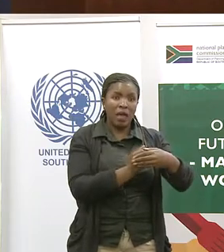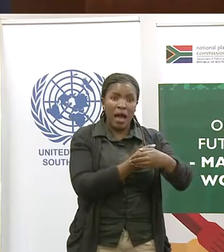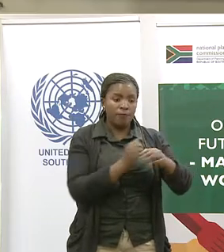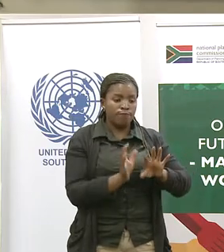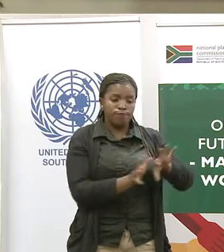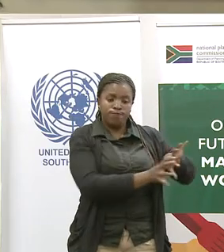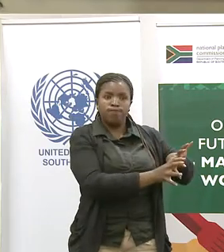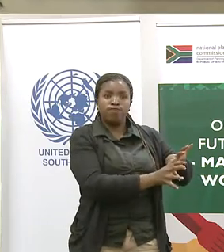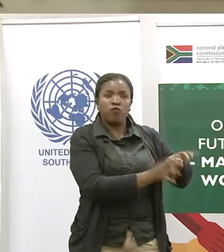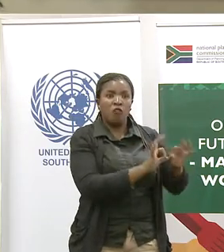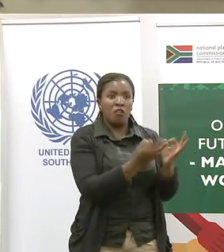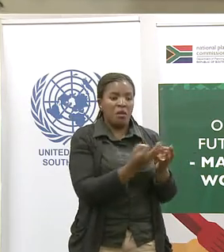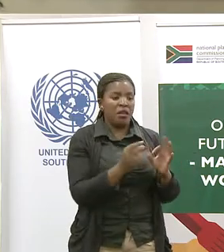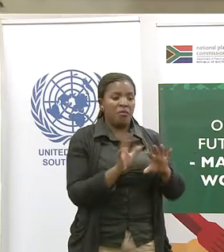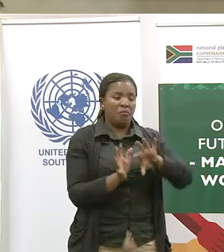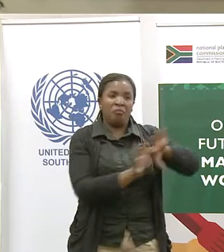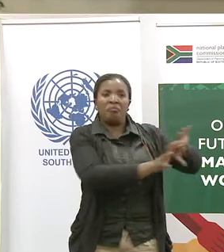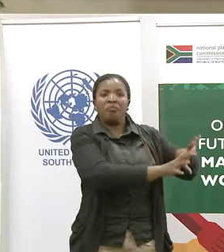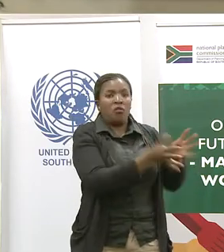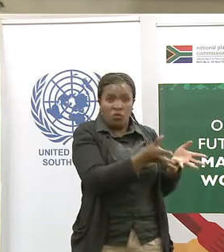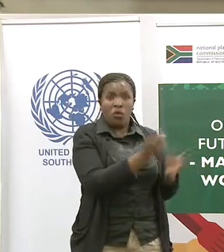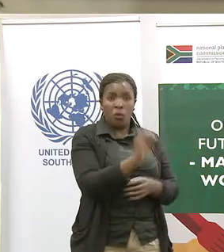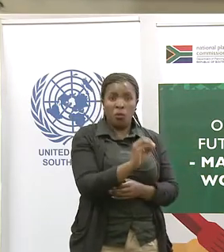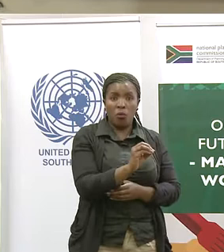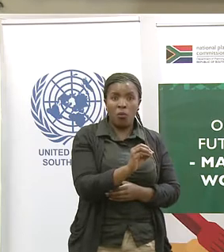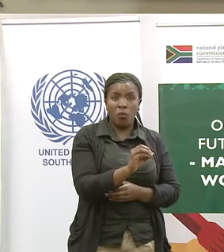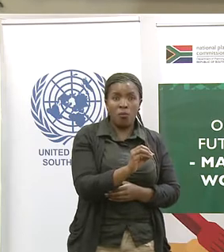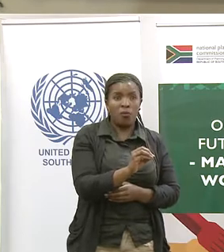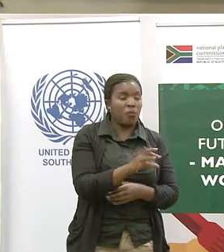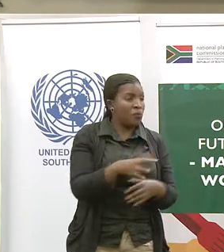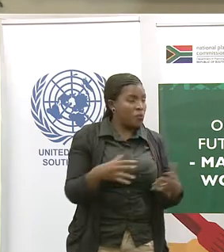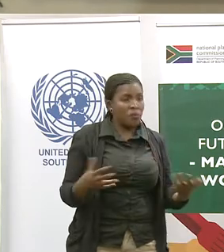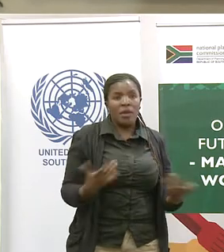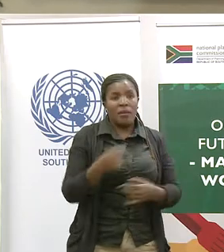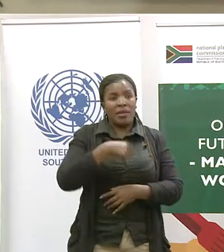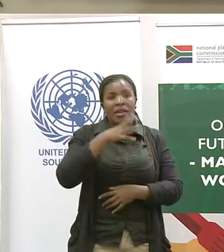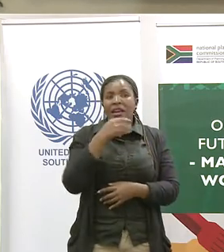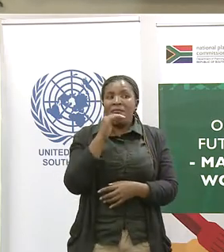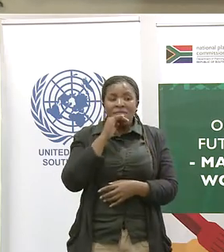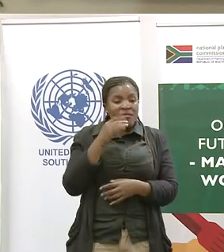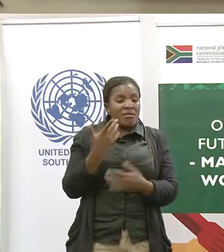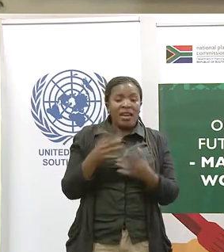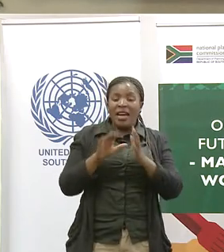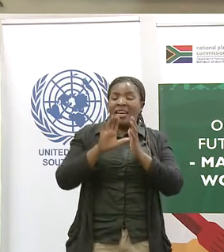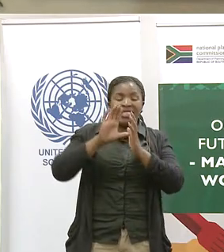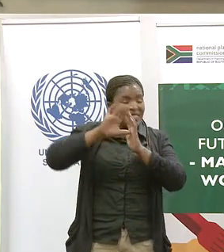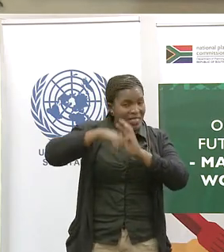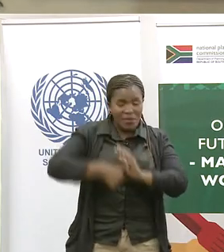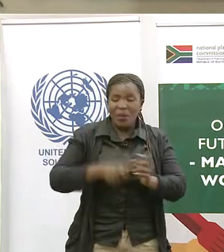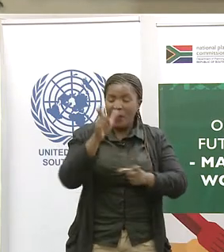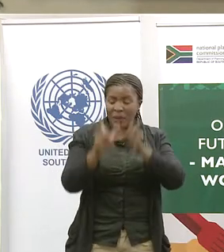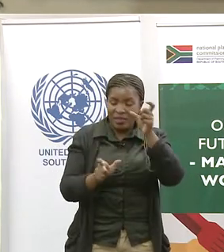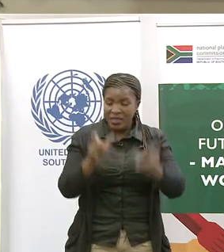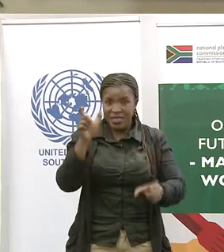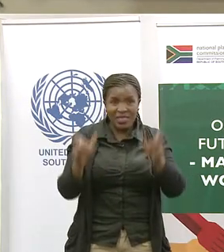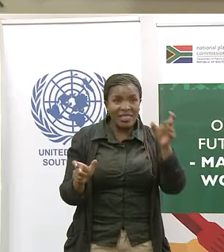theory is good. For me, it doesn't matter whether you have one disability act or disability gets treated separately. These are in different pieces